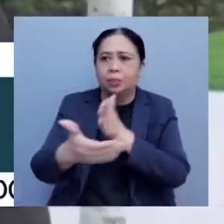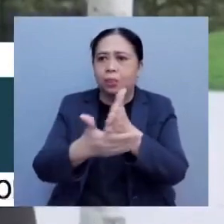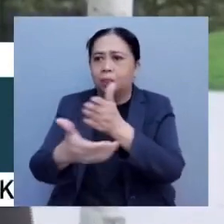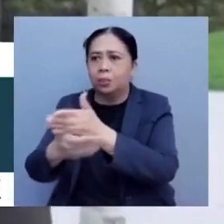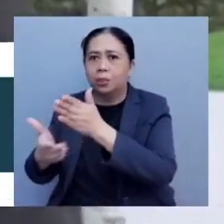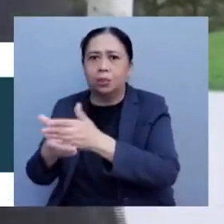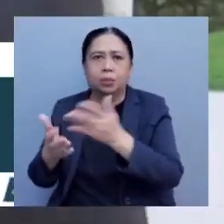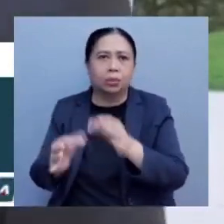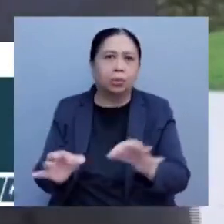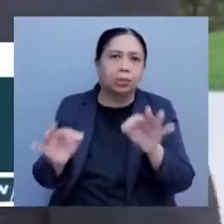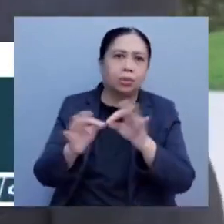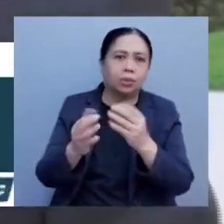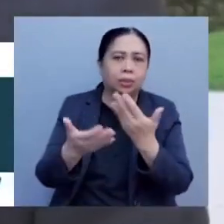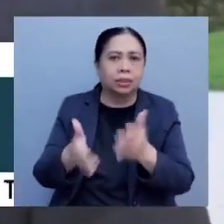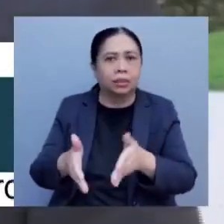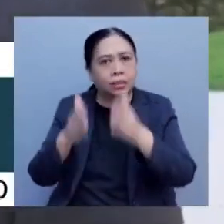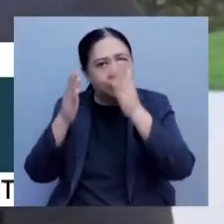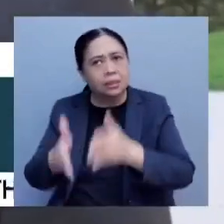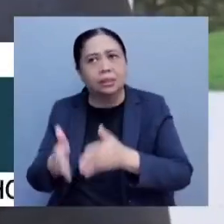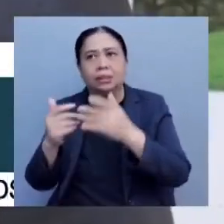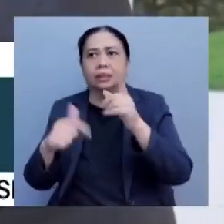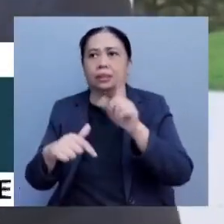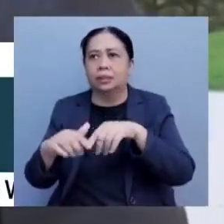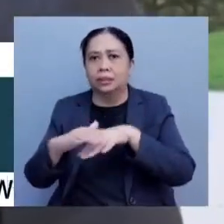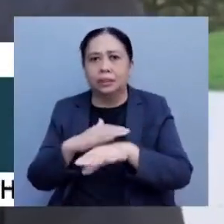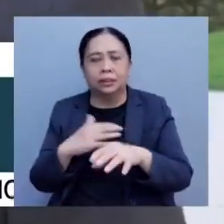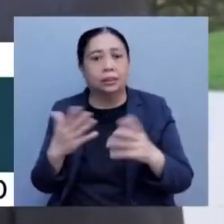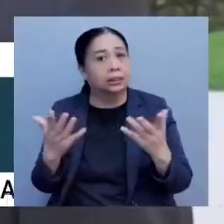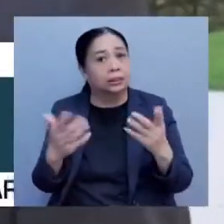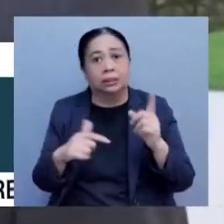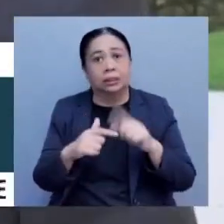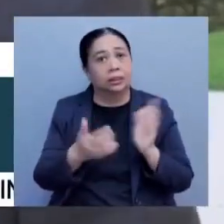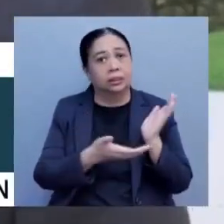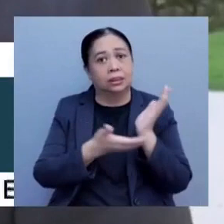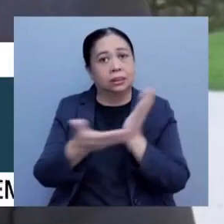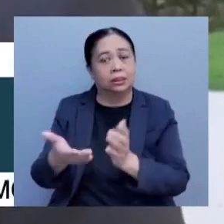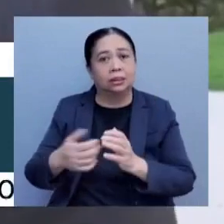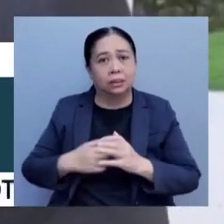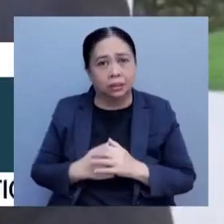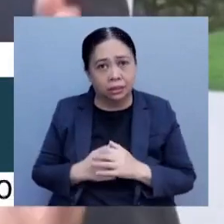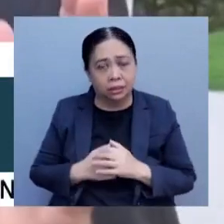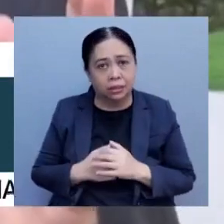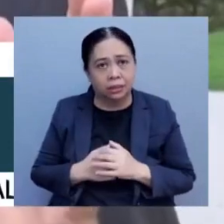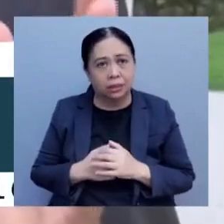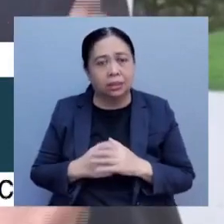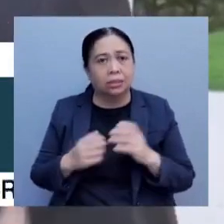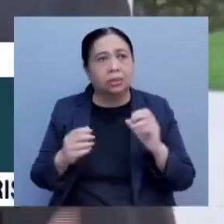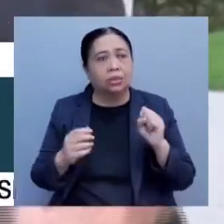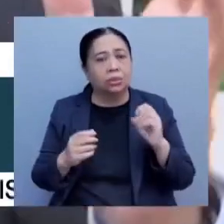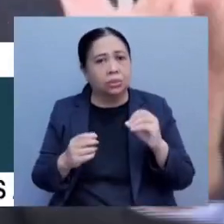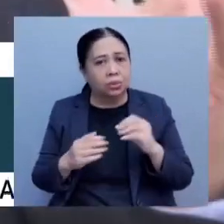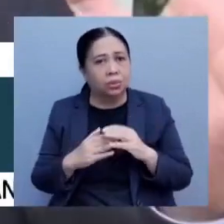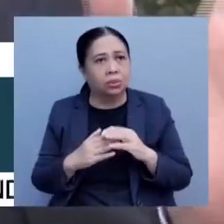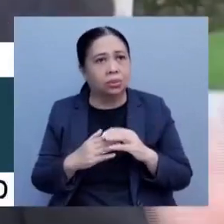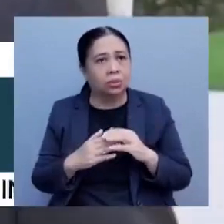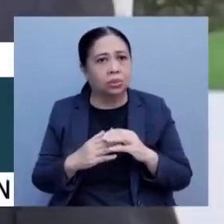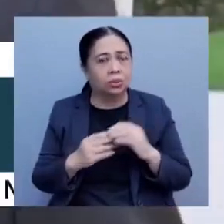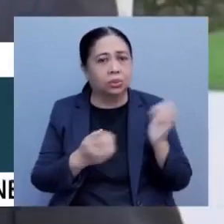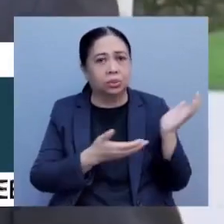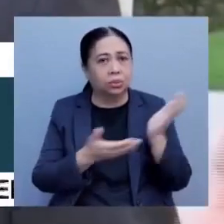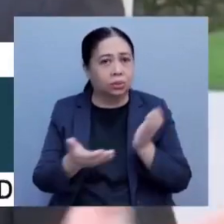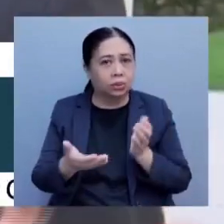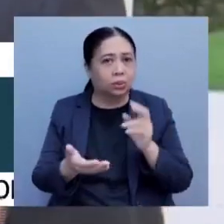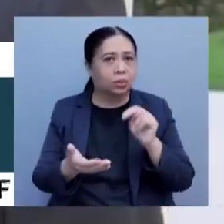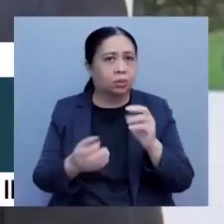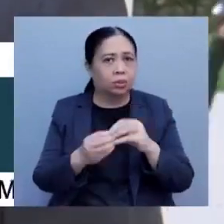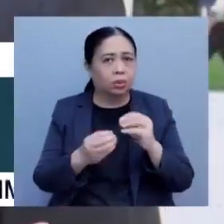infrastructure, we can all have all the supply of the world. It won't make a difference. So there is supply. We need more